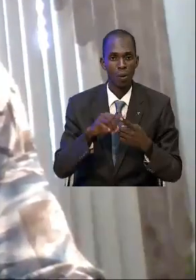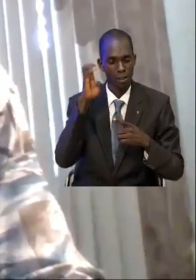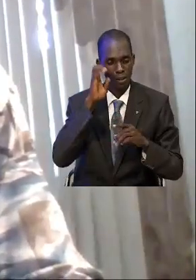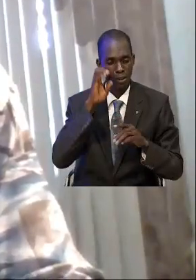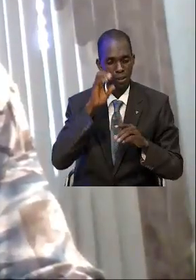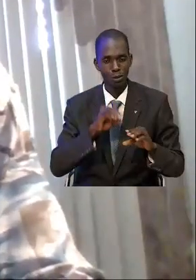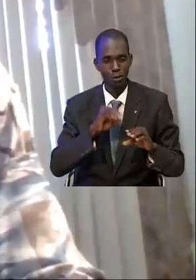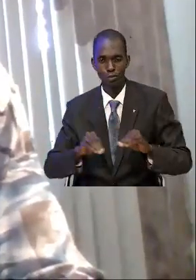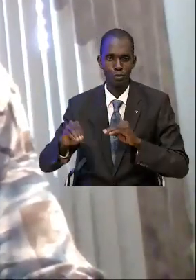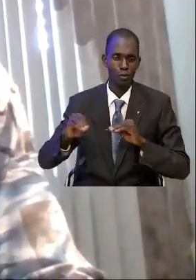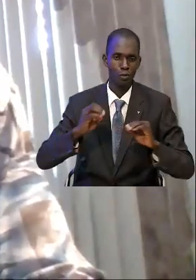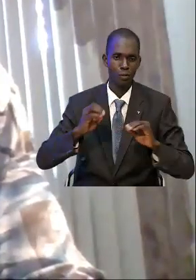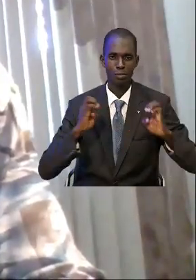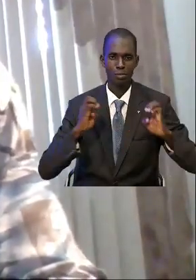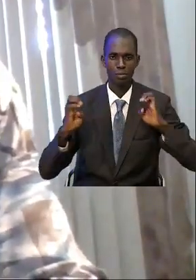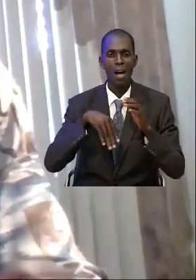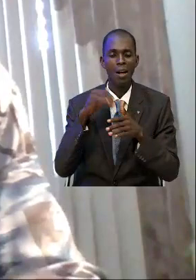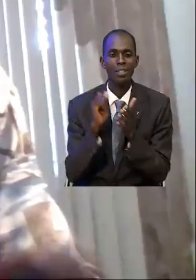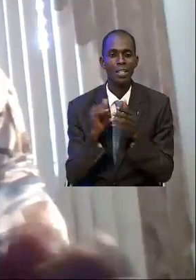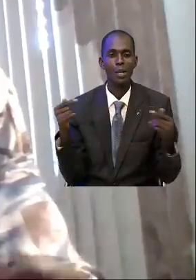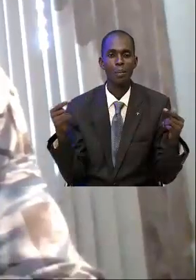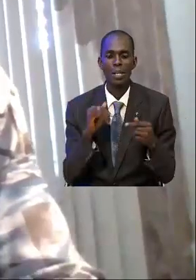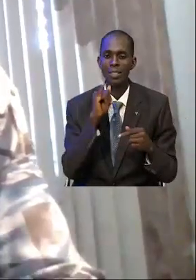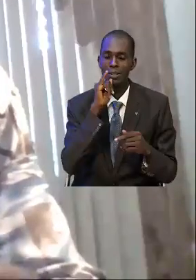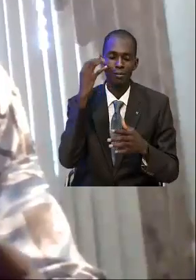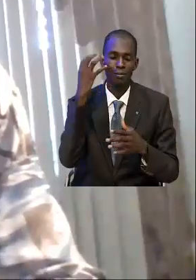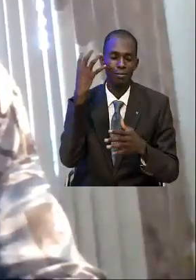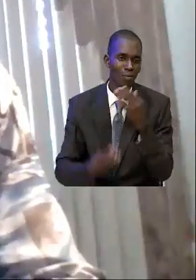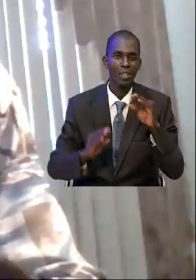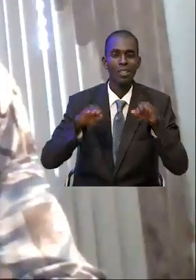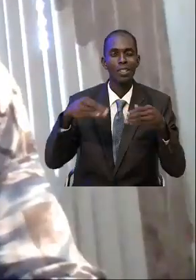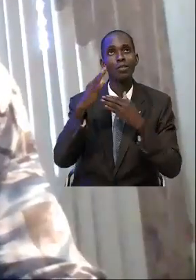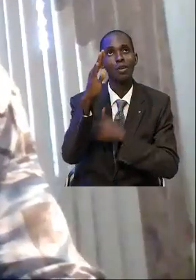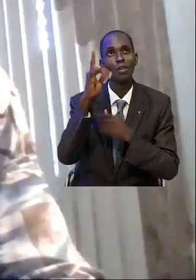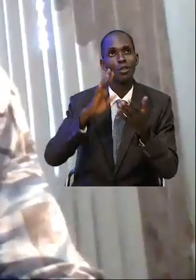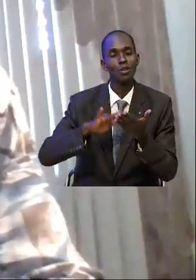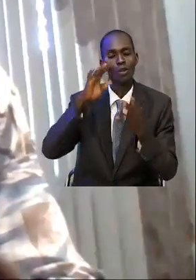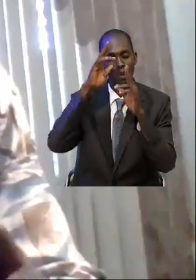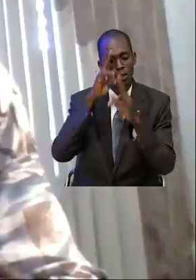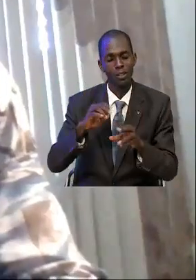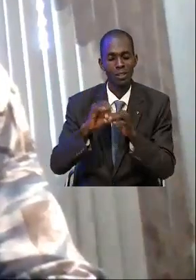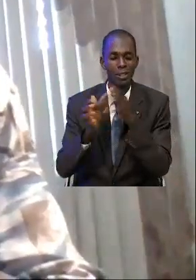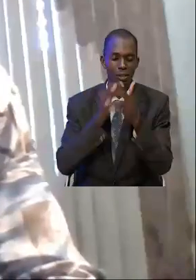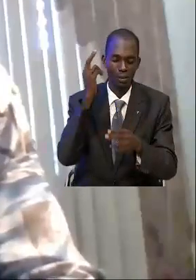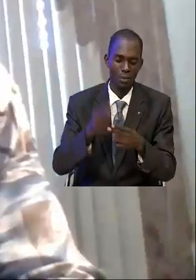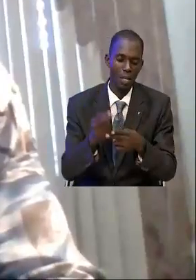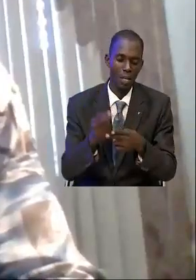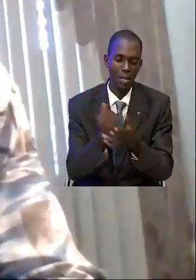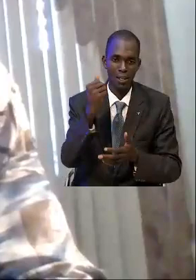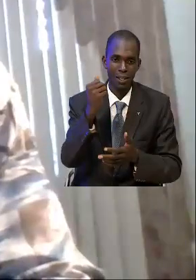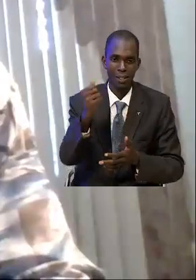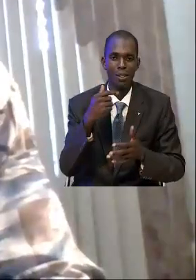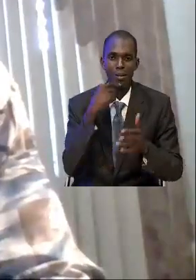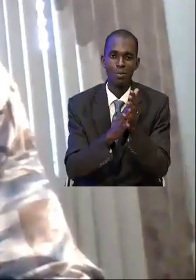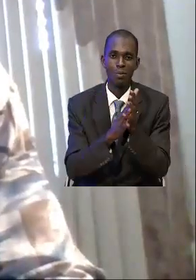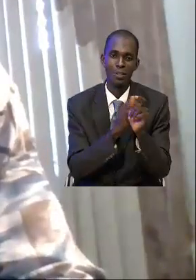instantaneously. And when I stretched and moved around, that pain is gone. And I give God all the glory and